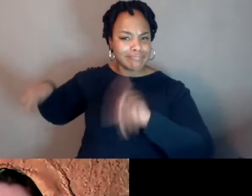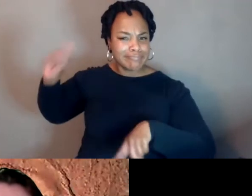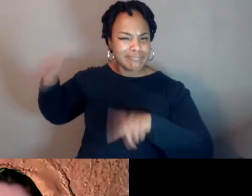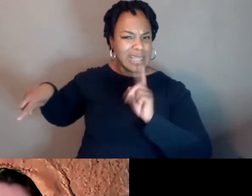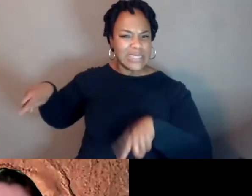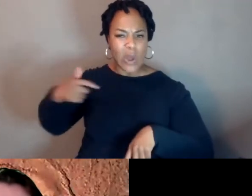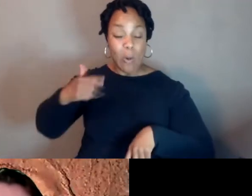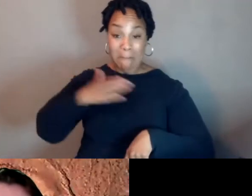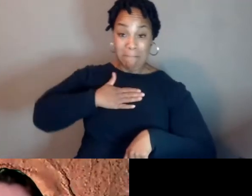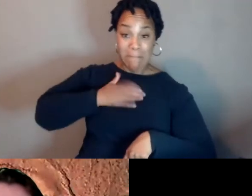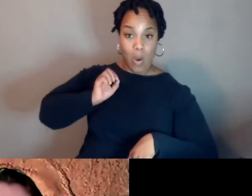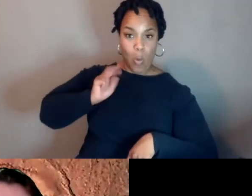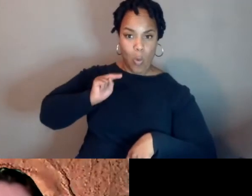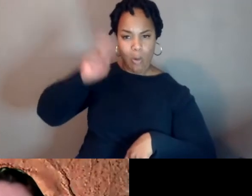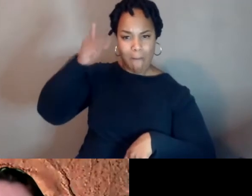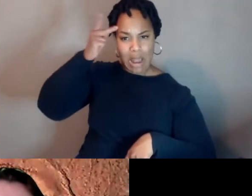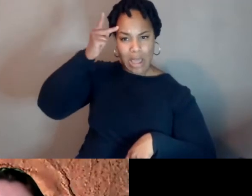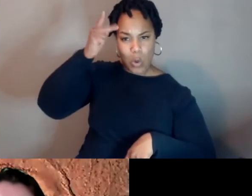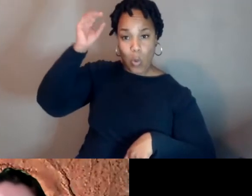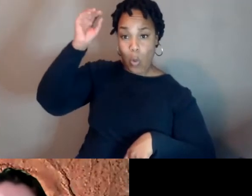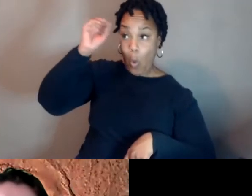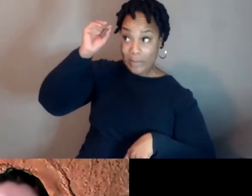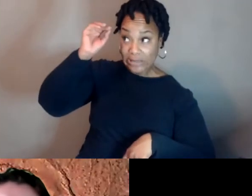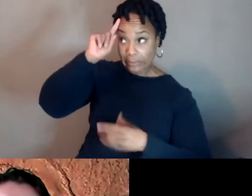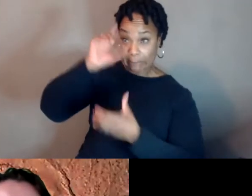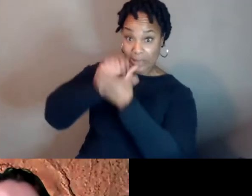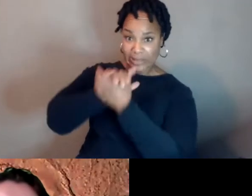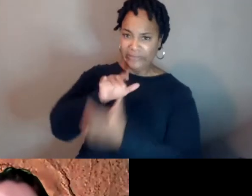never articulated to anyone.